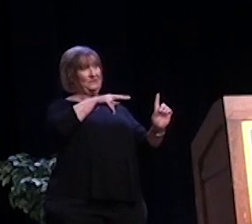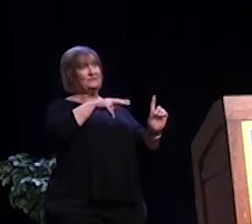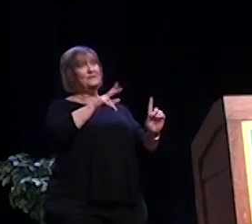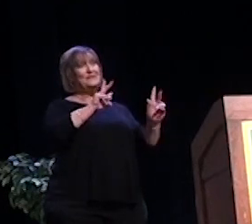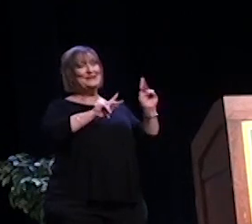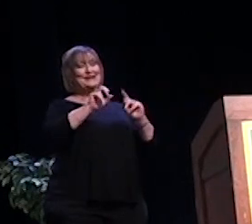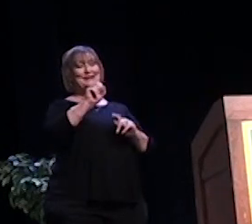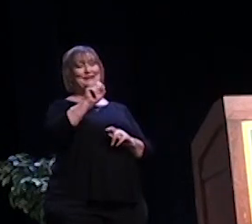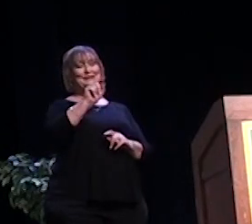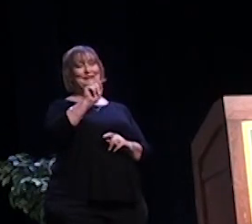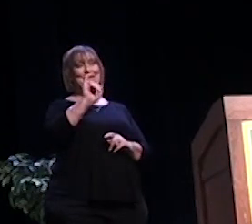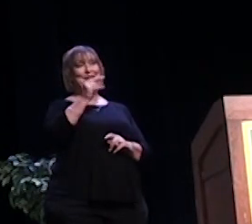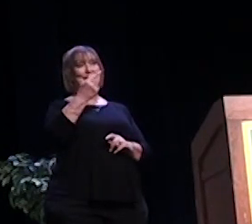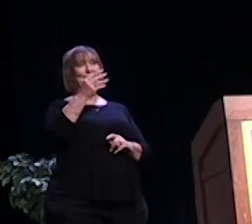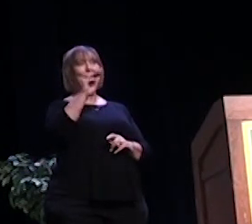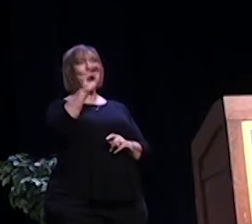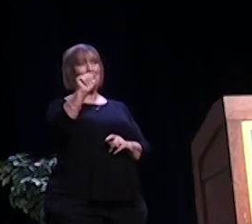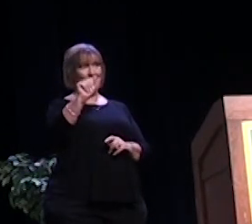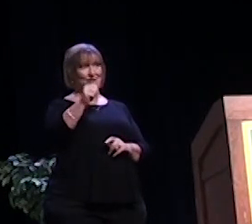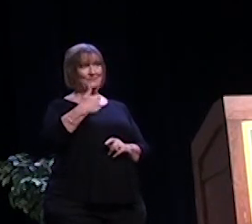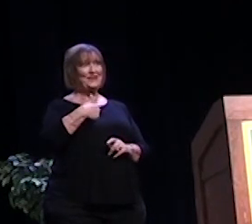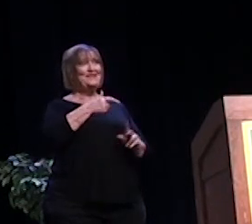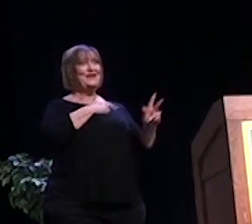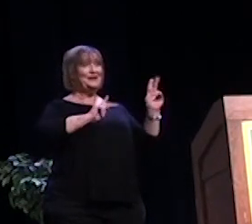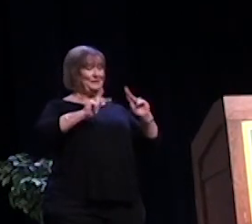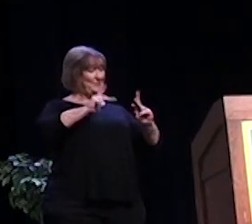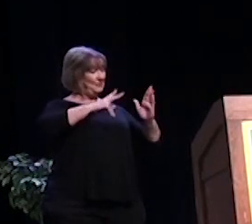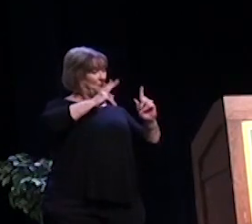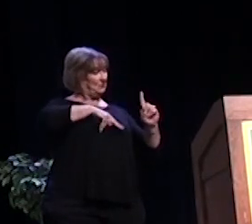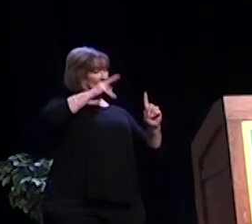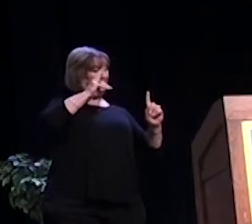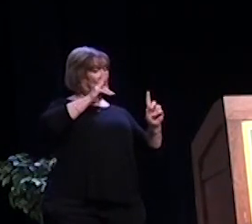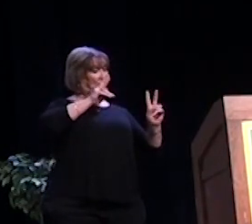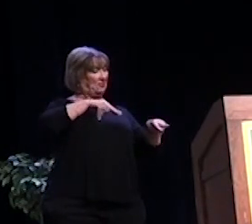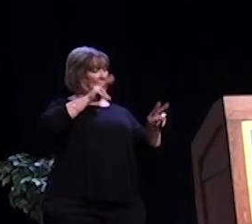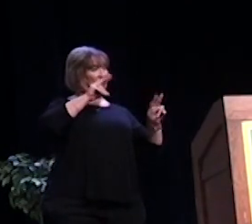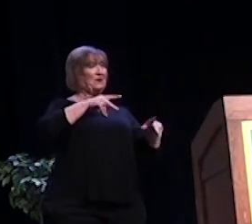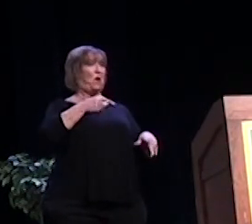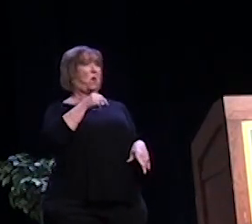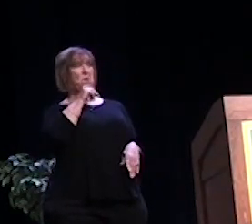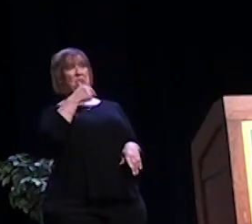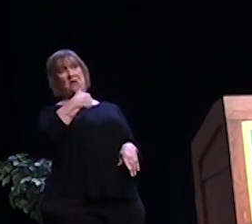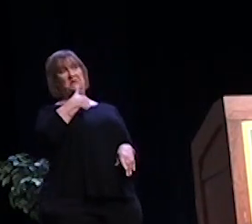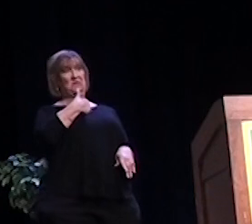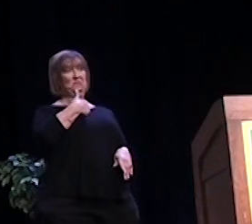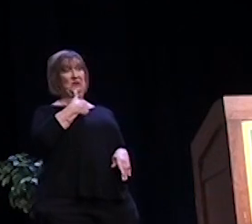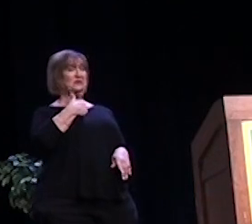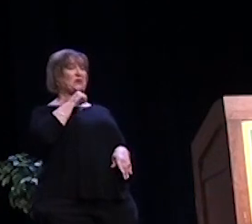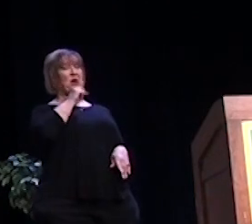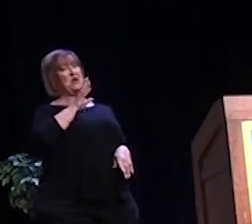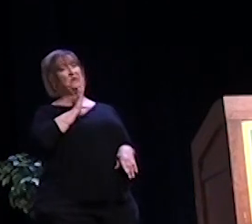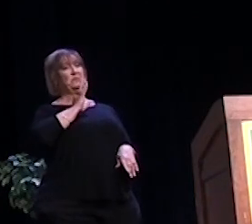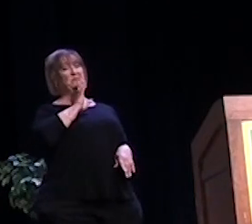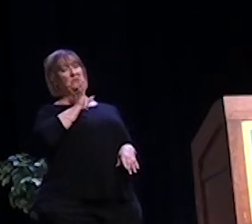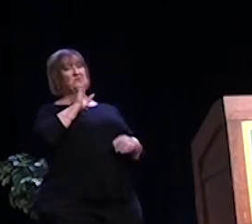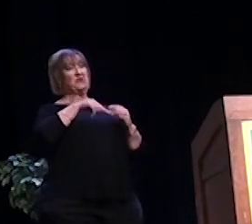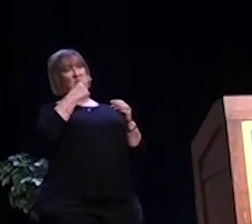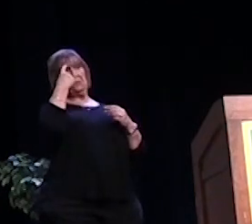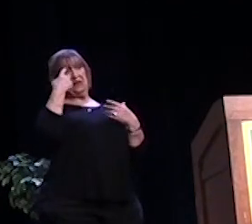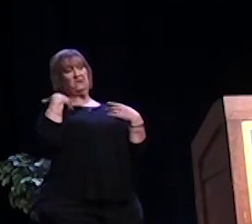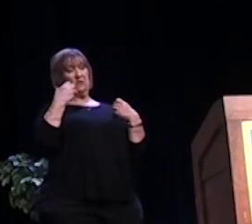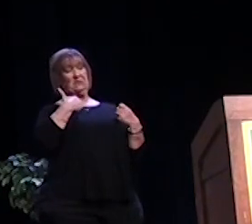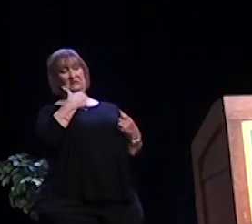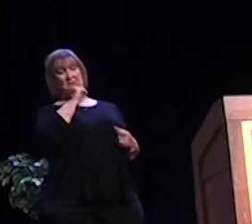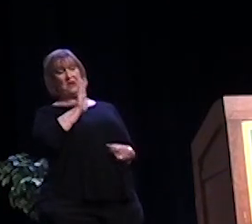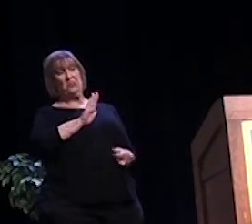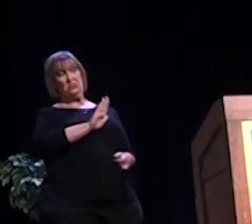thing, that was, this thing happened, that was terrible, and that was a mental health thing. Well, that's not me, so I won't talk about mental health. I guess we're not those